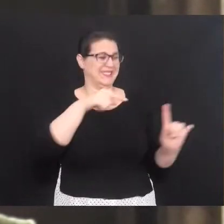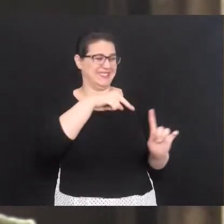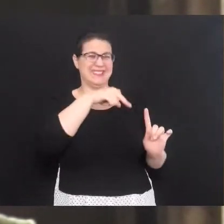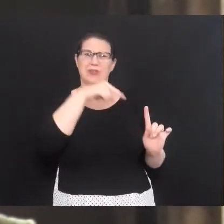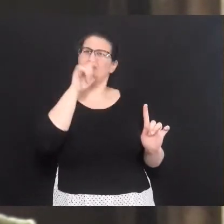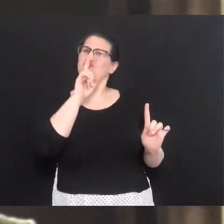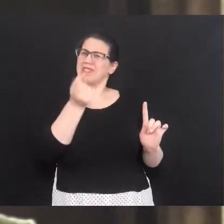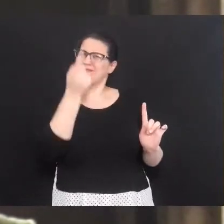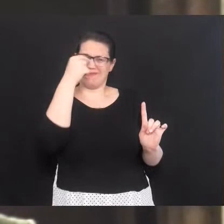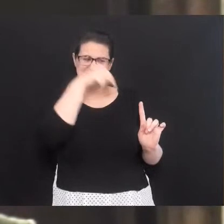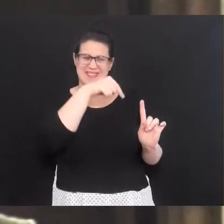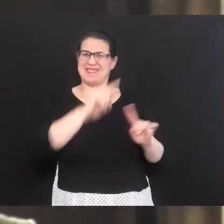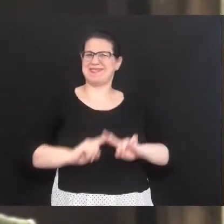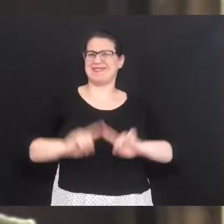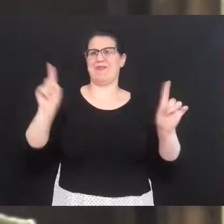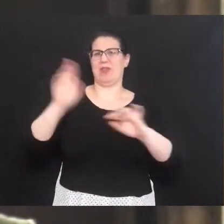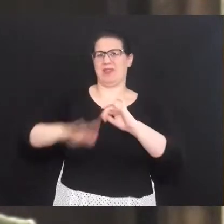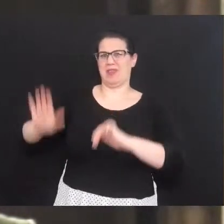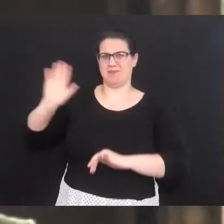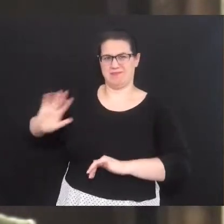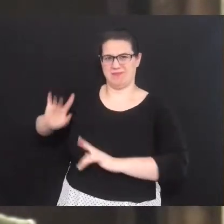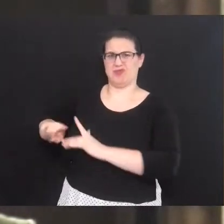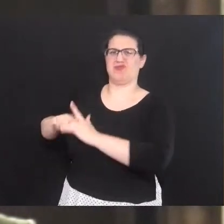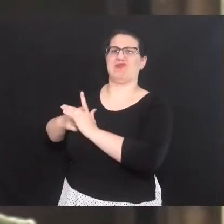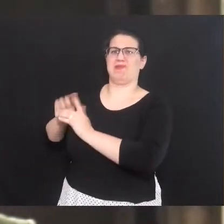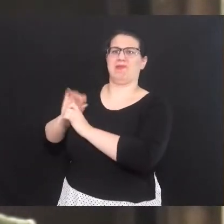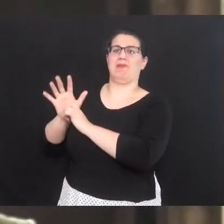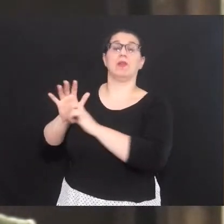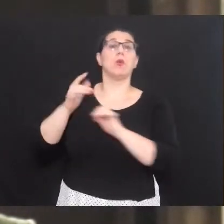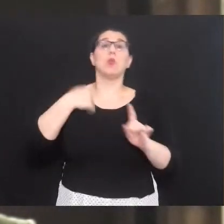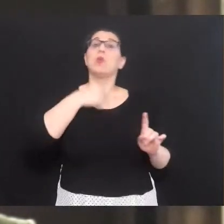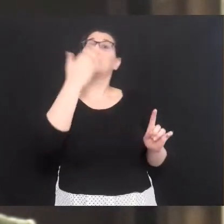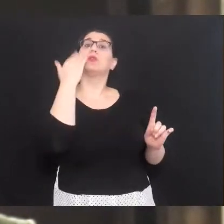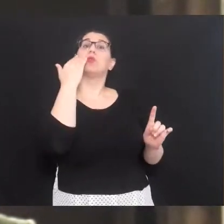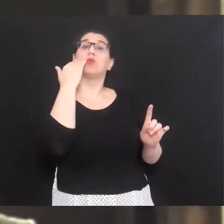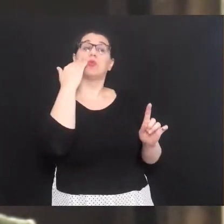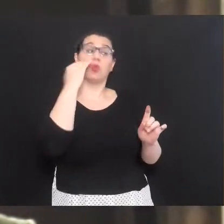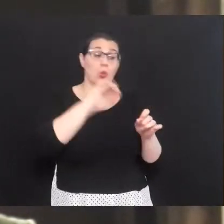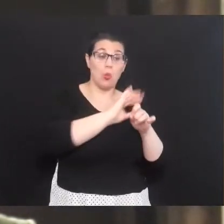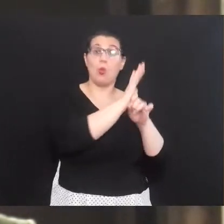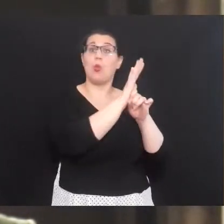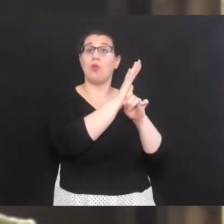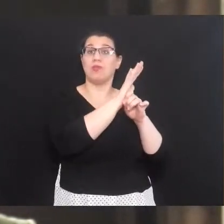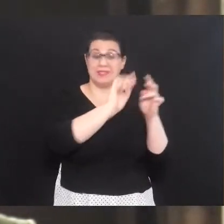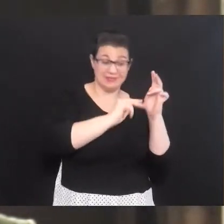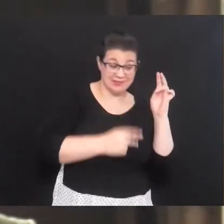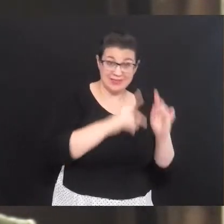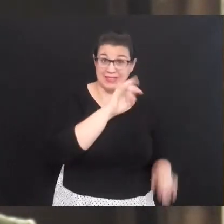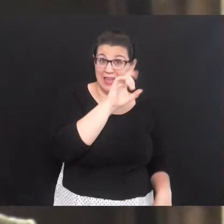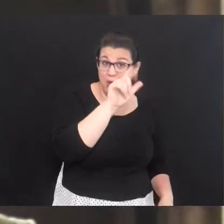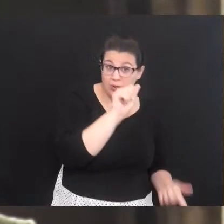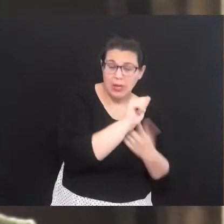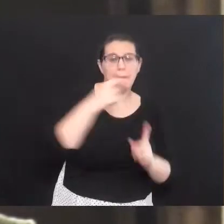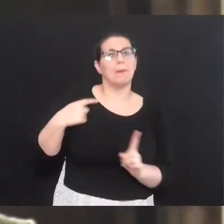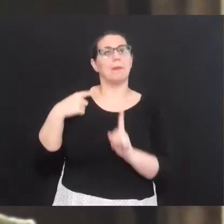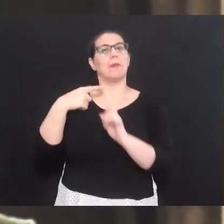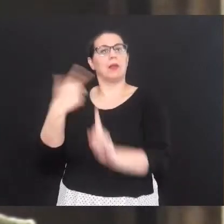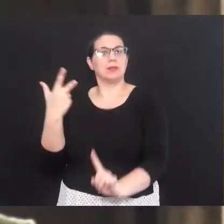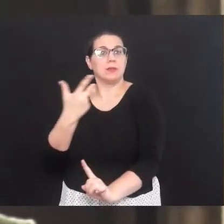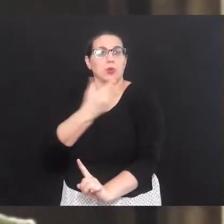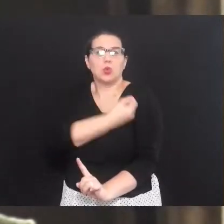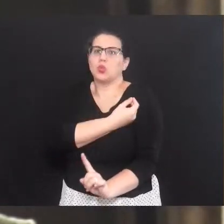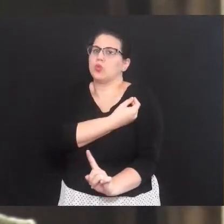before, we know that the combination of native infection and immunization gives people the absolute